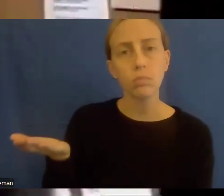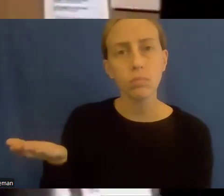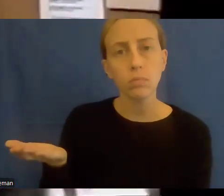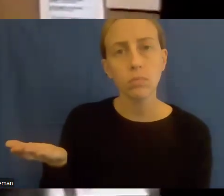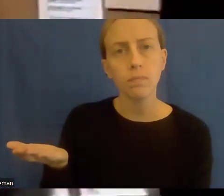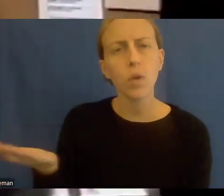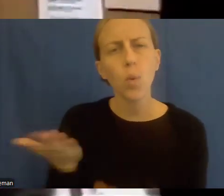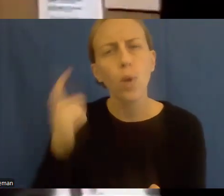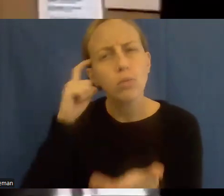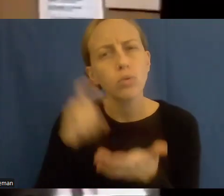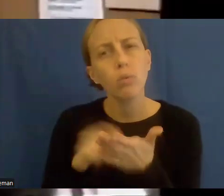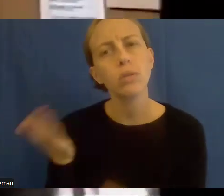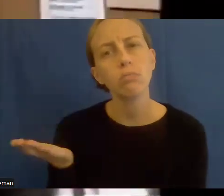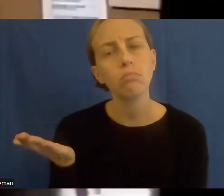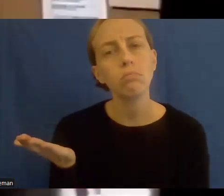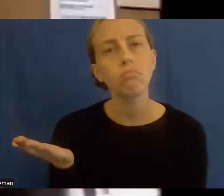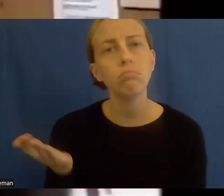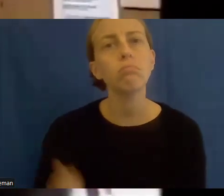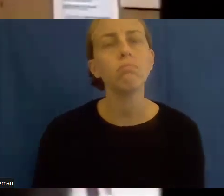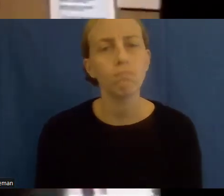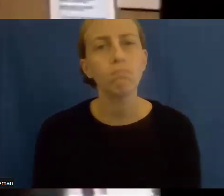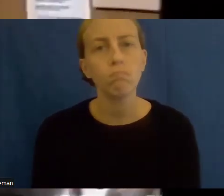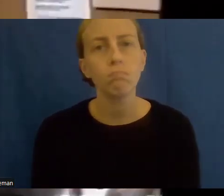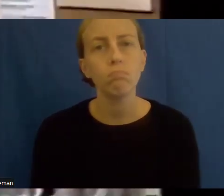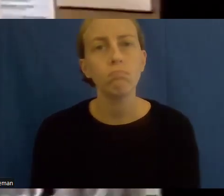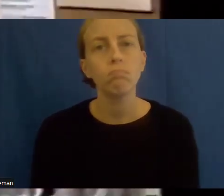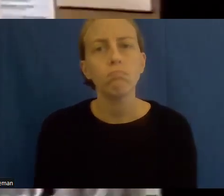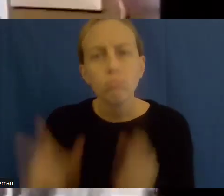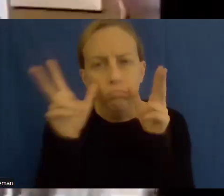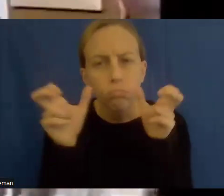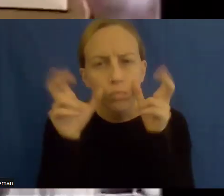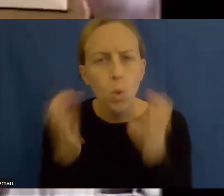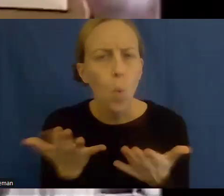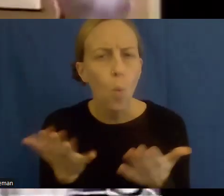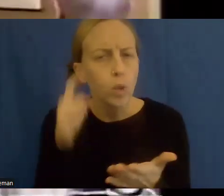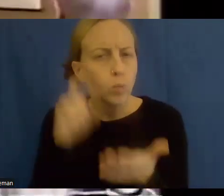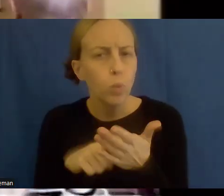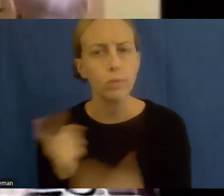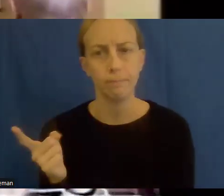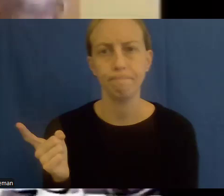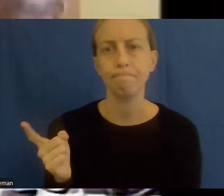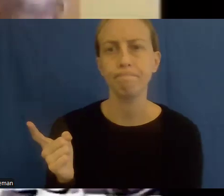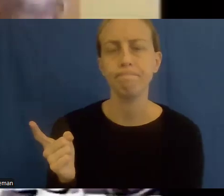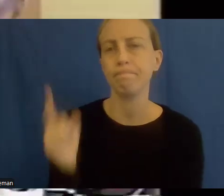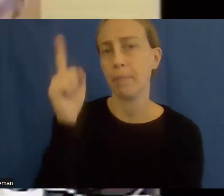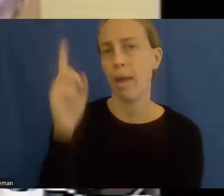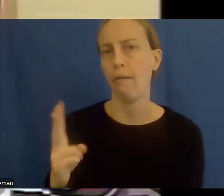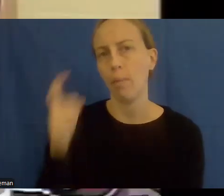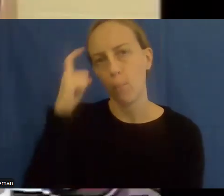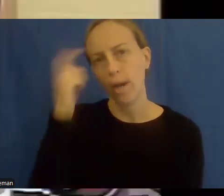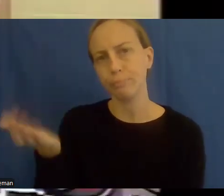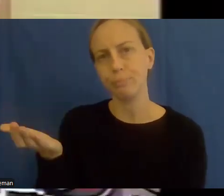What do you notice about this brain? Use your powers of observation. Have a brain here.